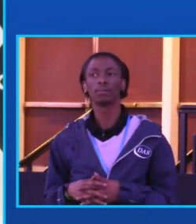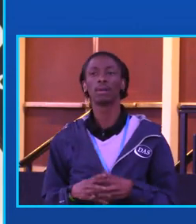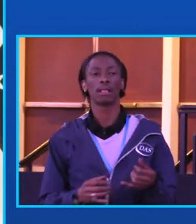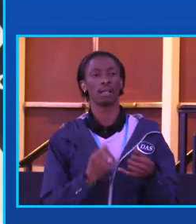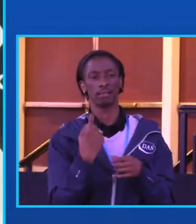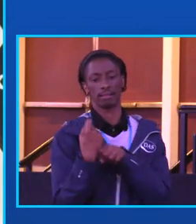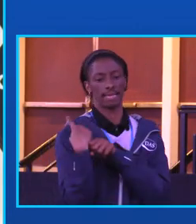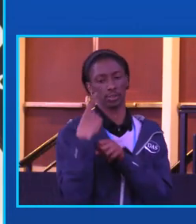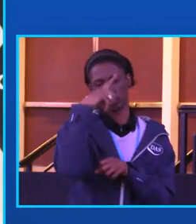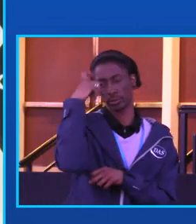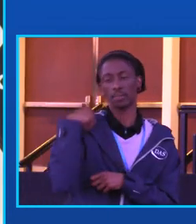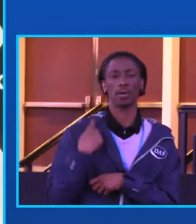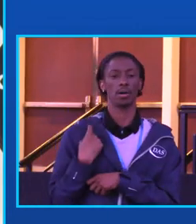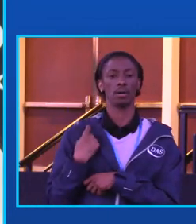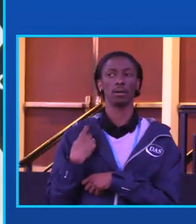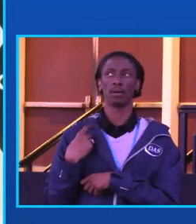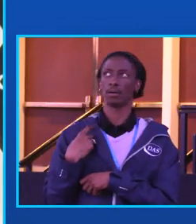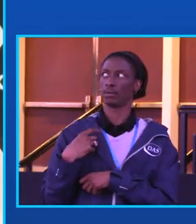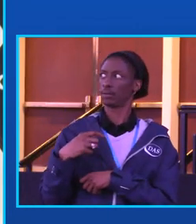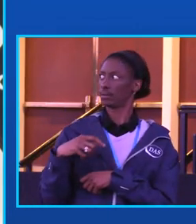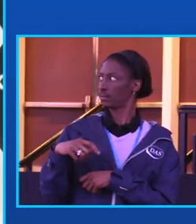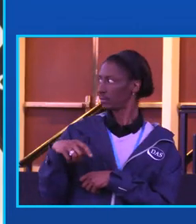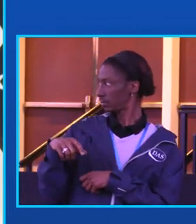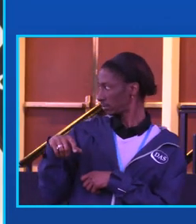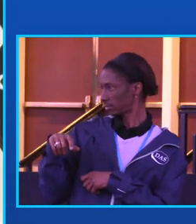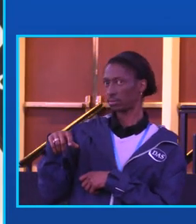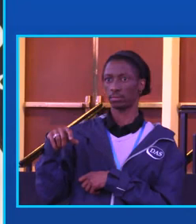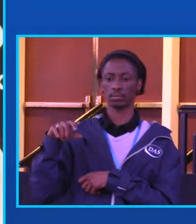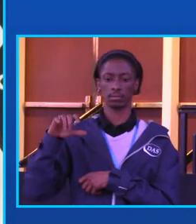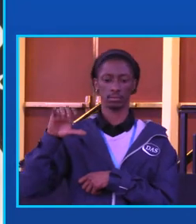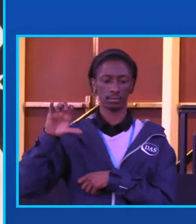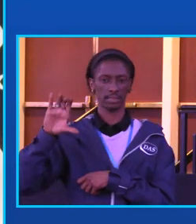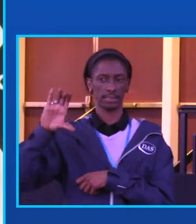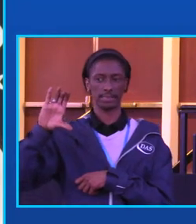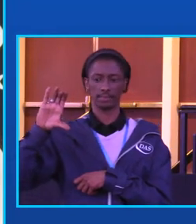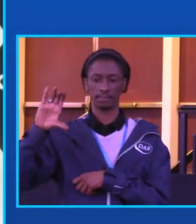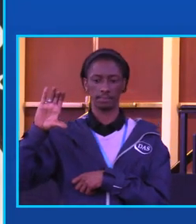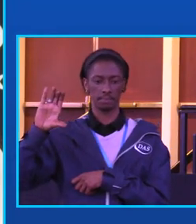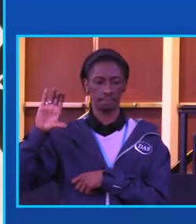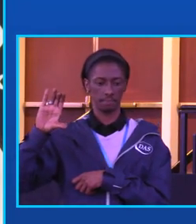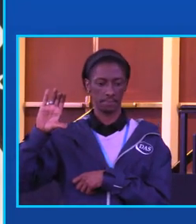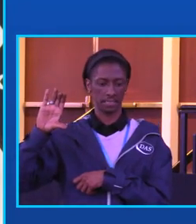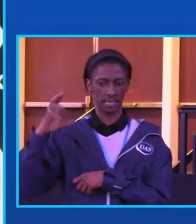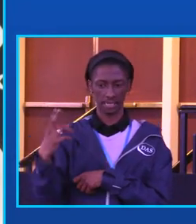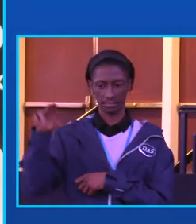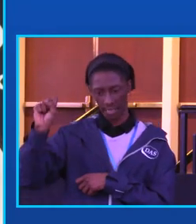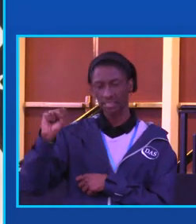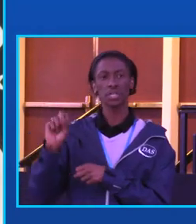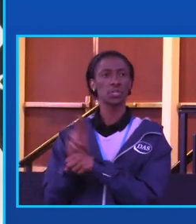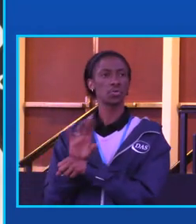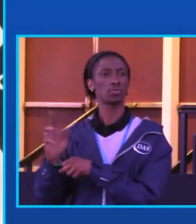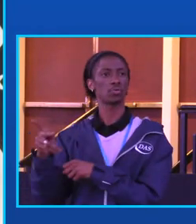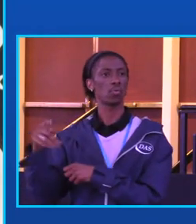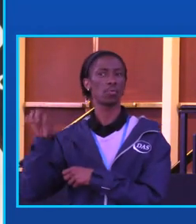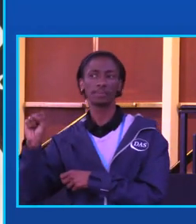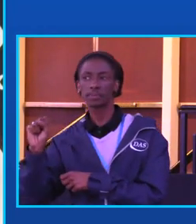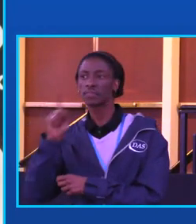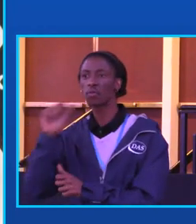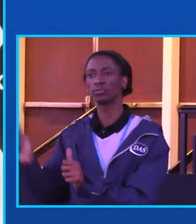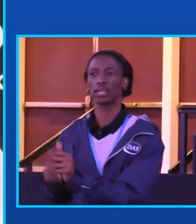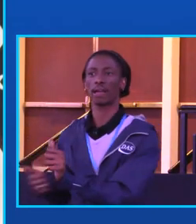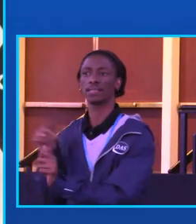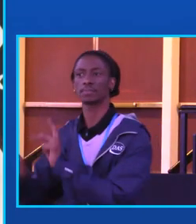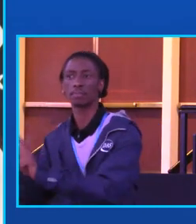Last summer, Border Patrol agents on horseback used whips as they chased Haitian migrants. Our government has heard the pleas of asylum